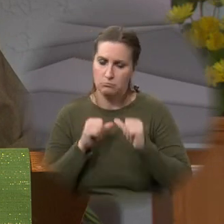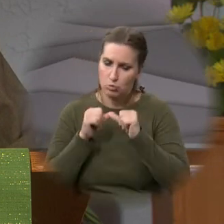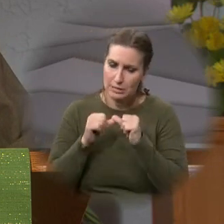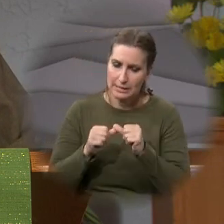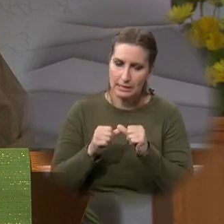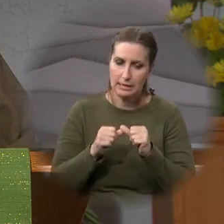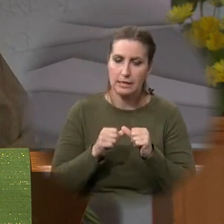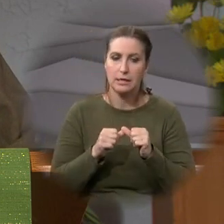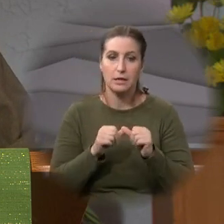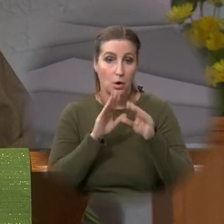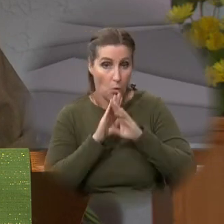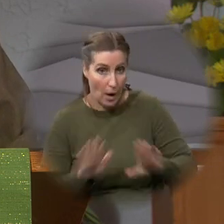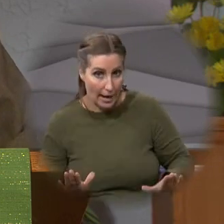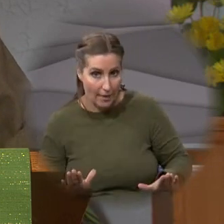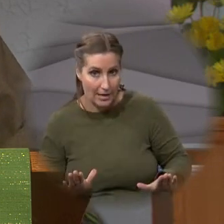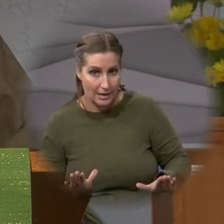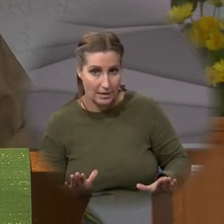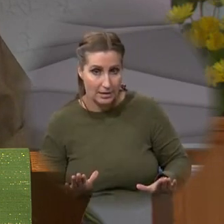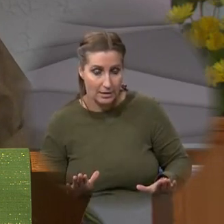persistently,